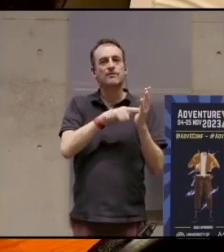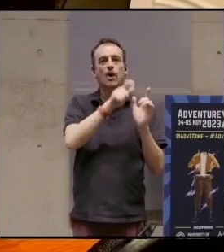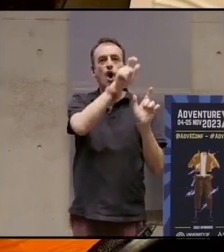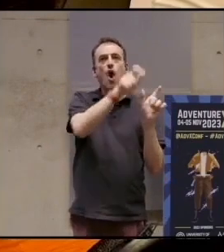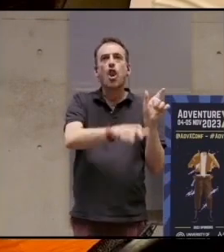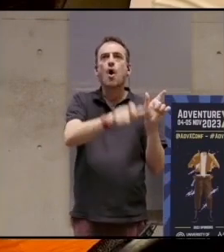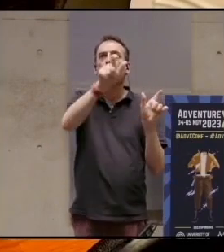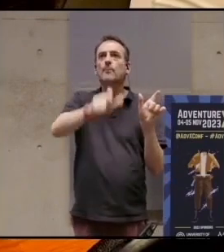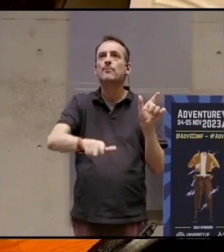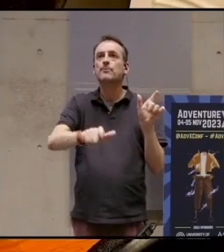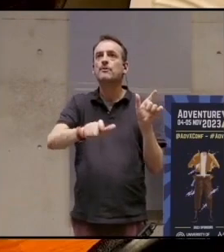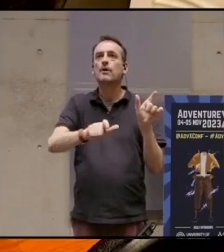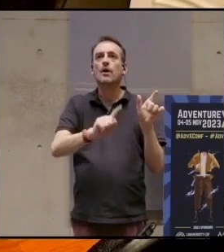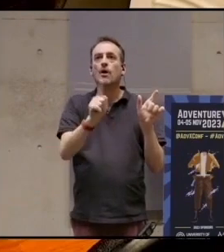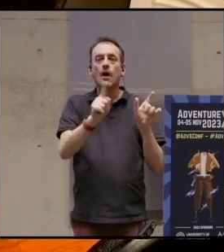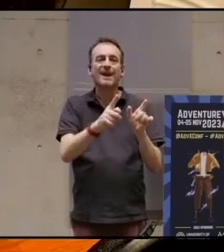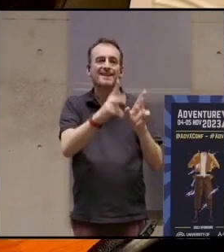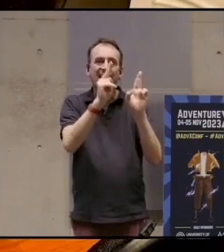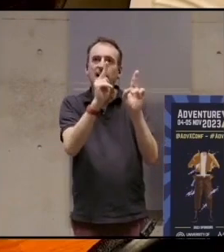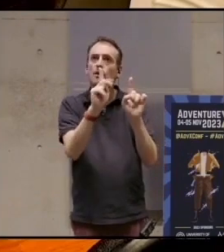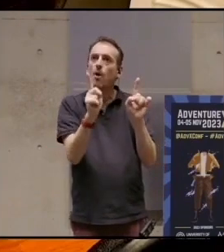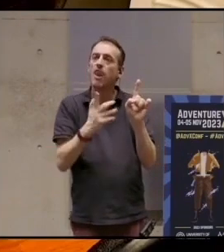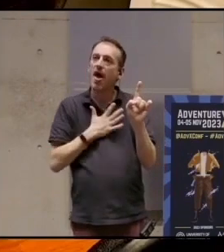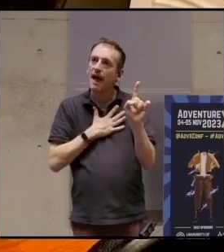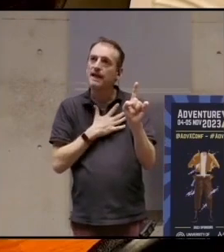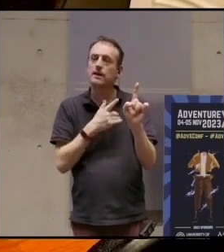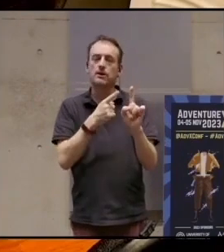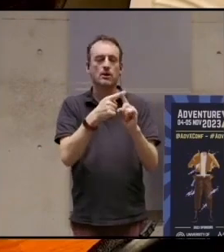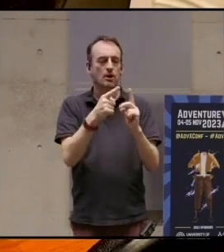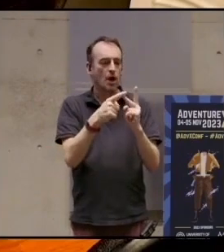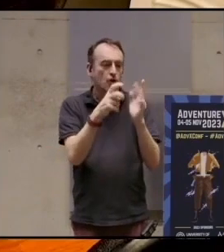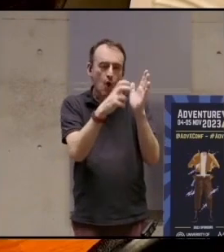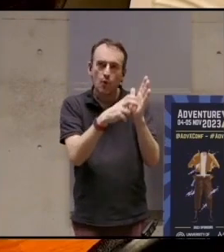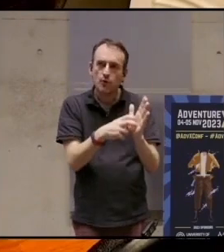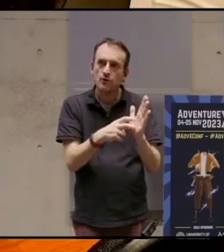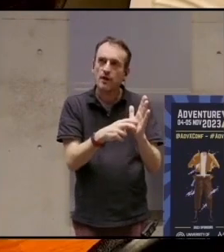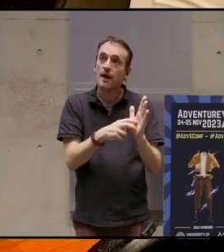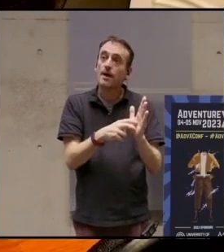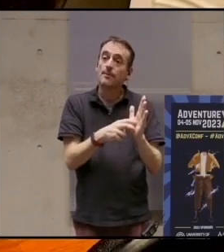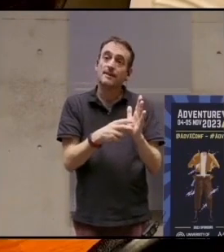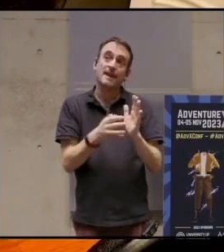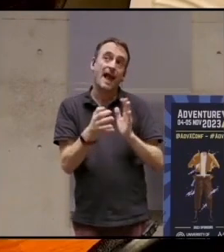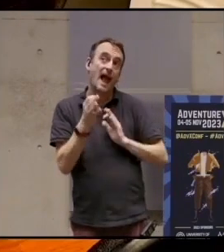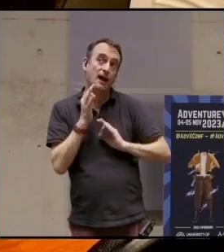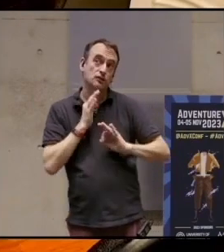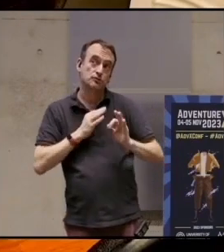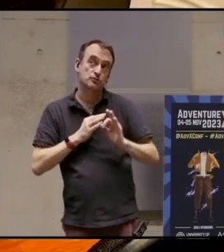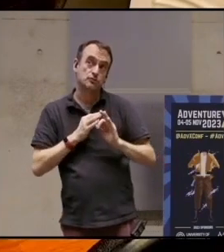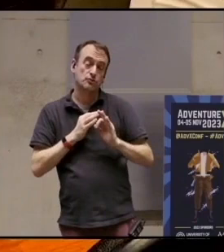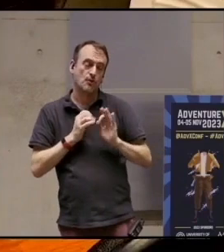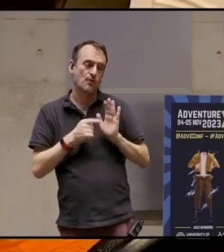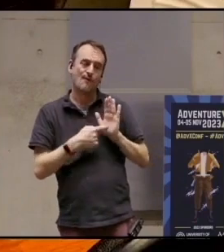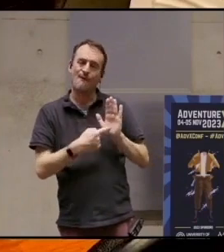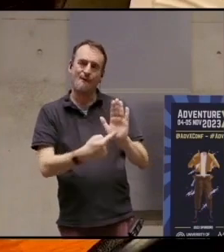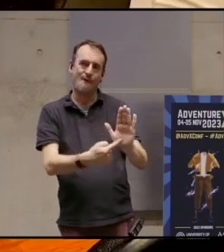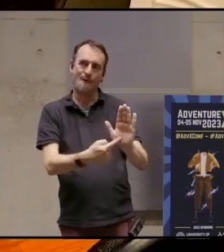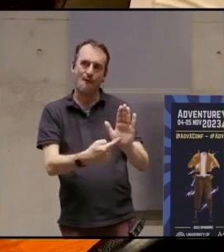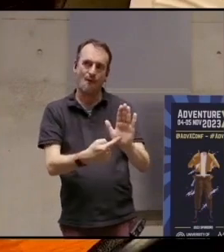different takes or what I like about things, but the actors do not need to see that script. Nobody